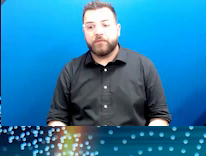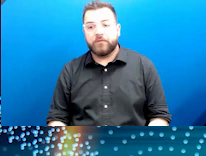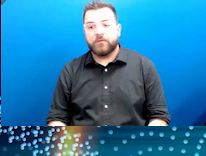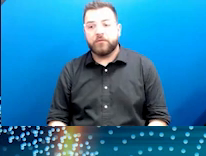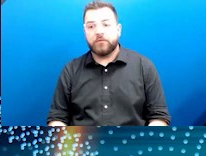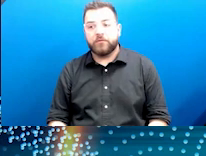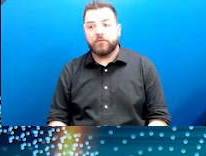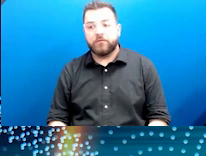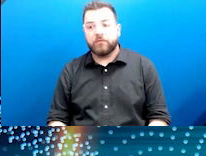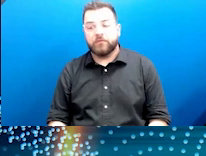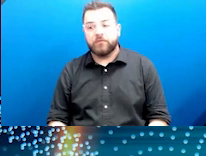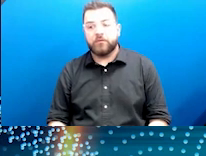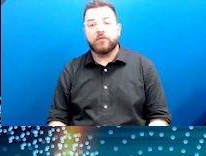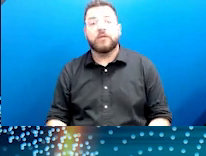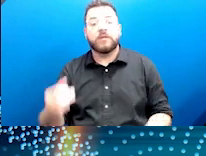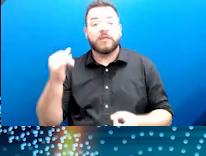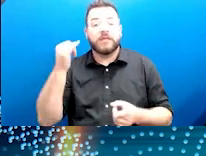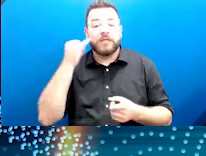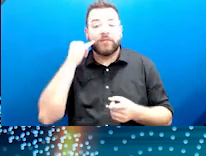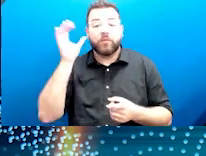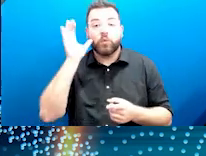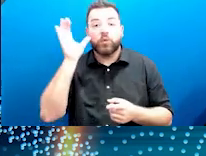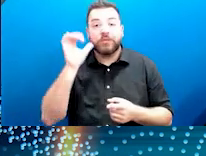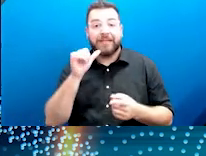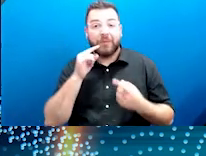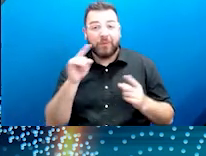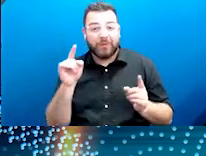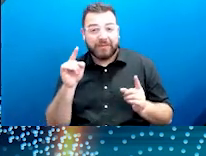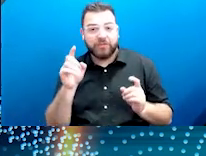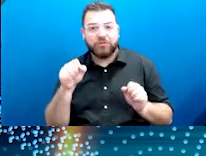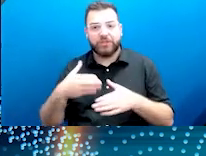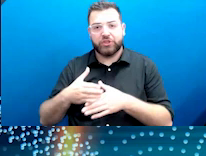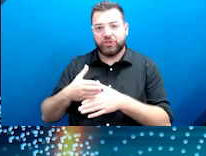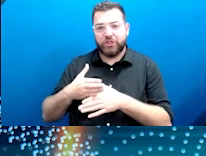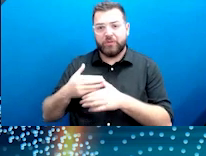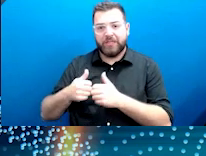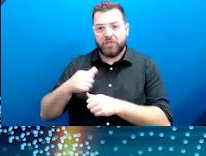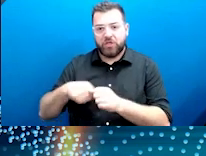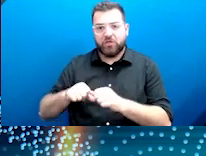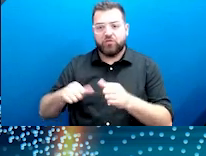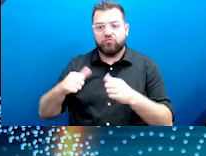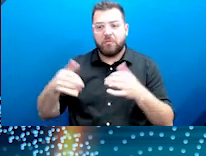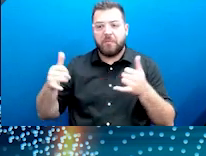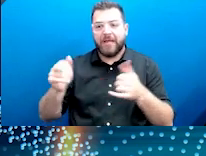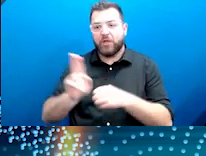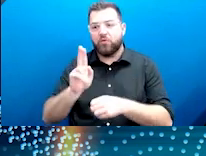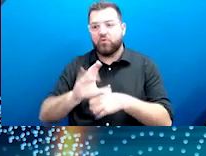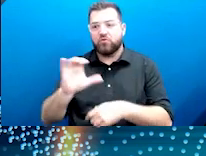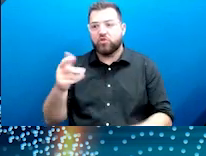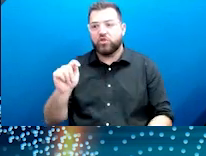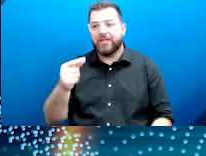can share with, if your computer's not working, you can share with them. It signs to your Google account.